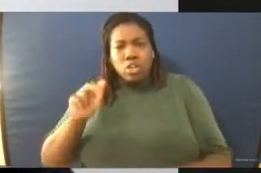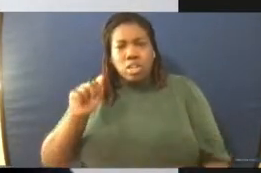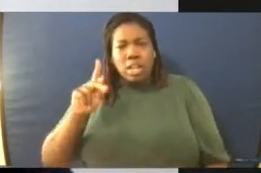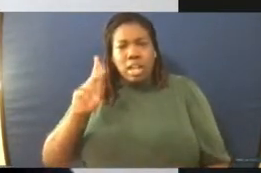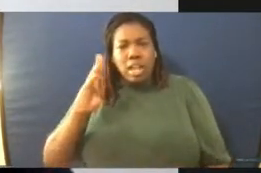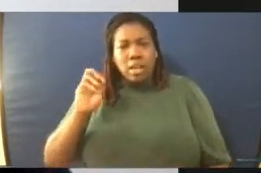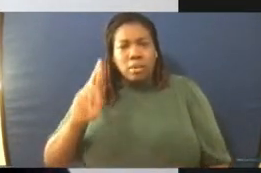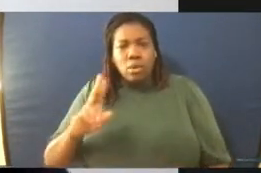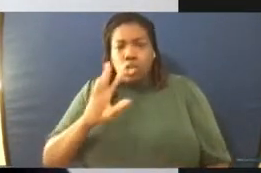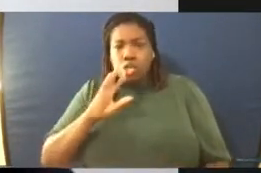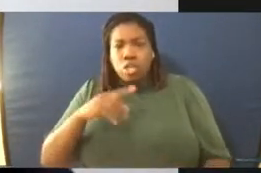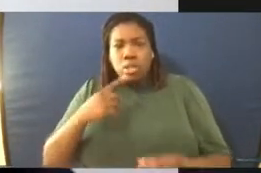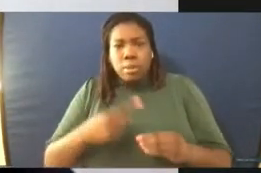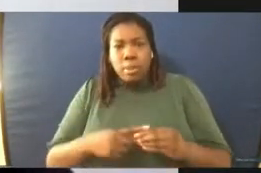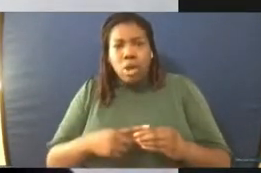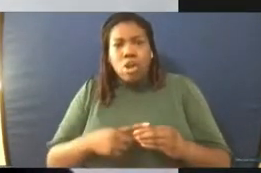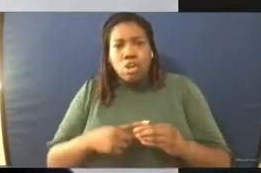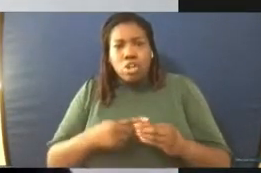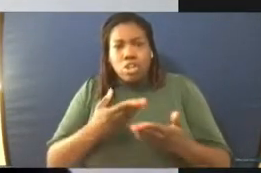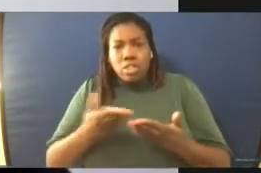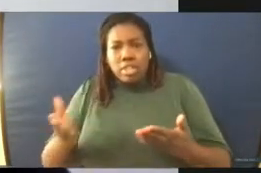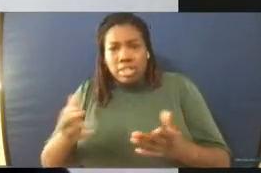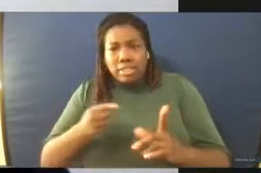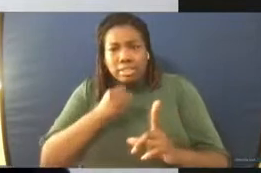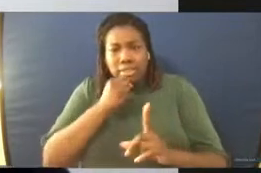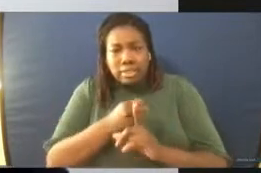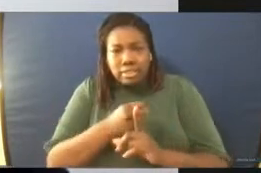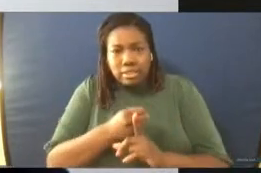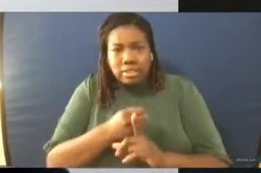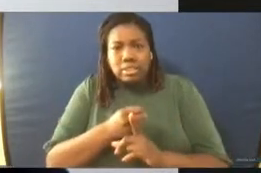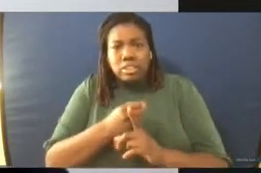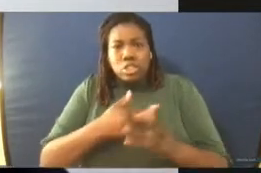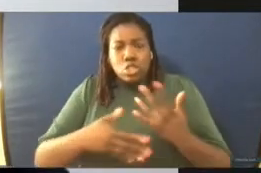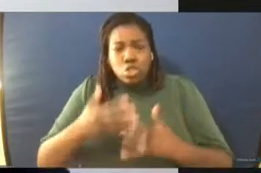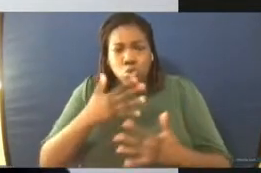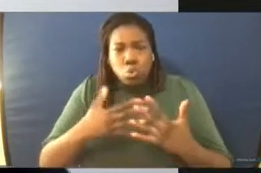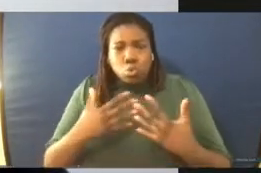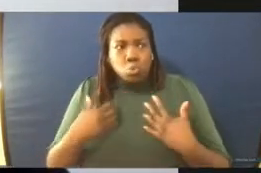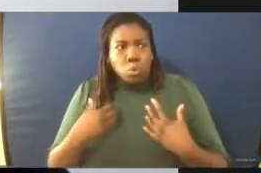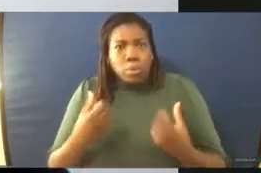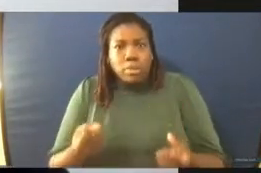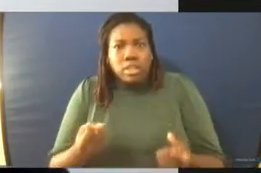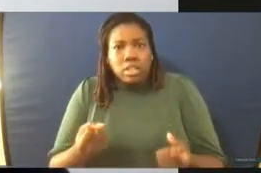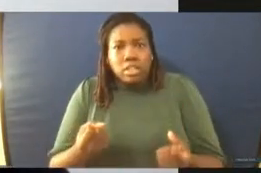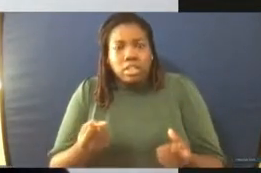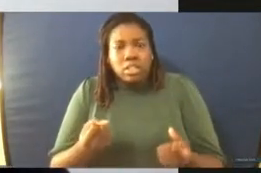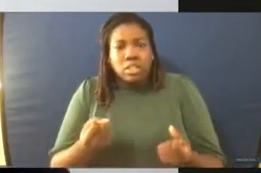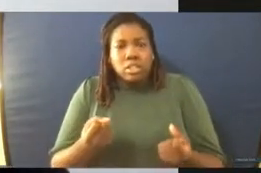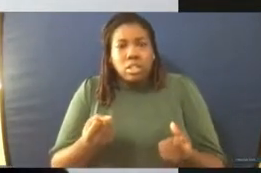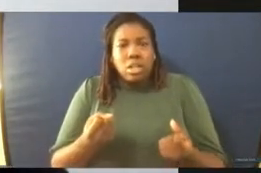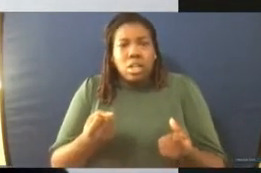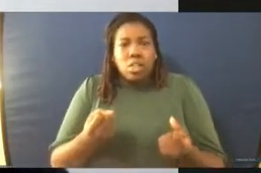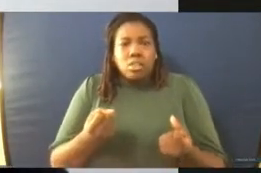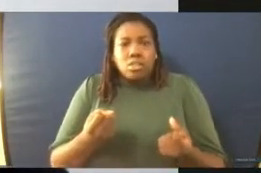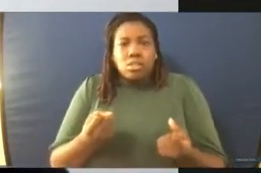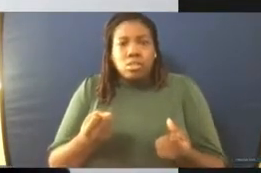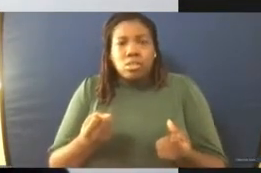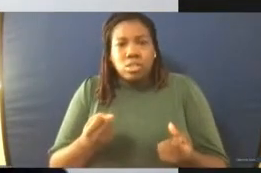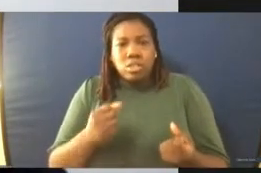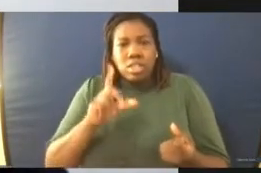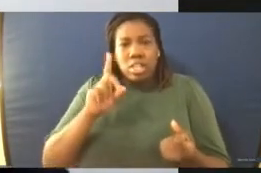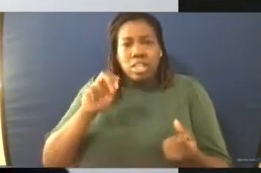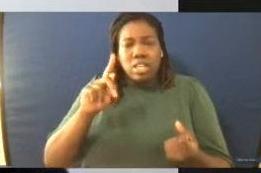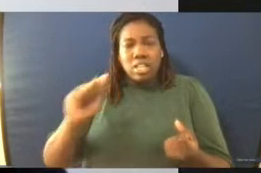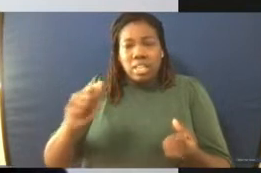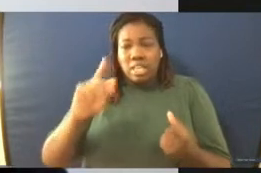those factors that impact social well-being or well-being, and the data gaps that you